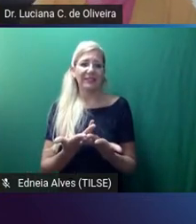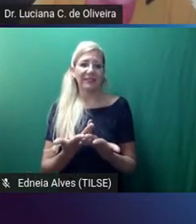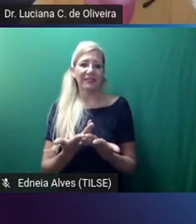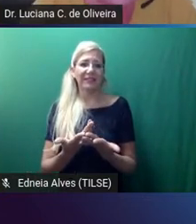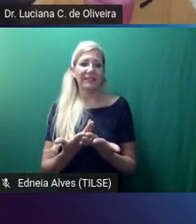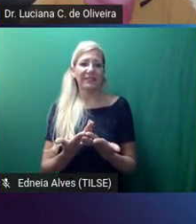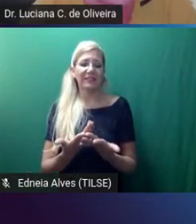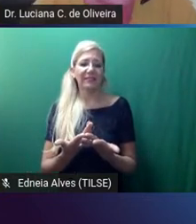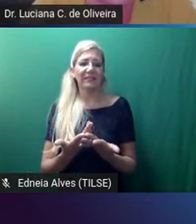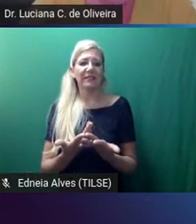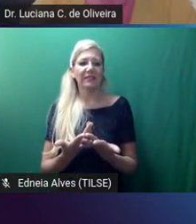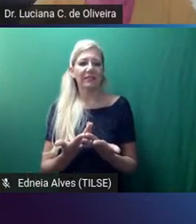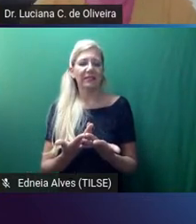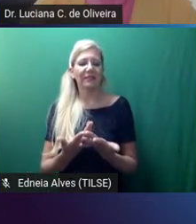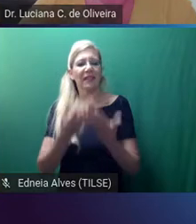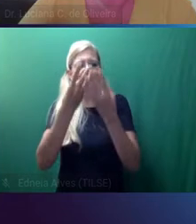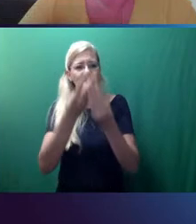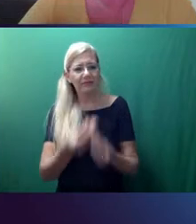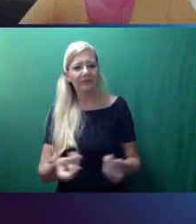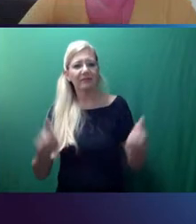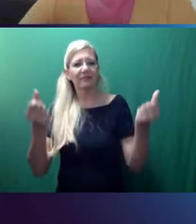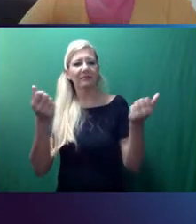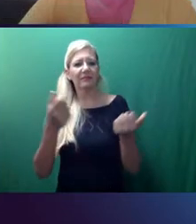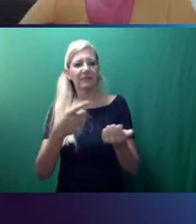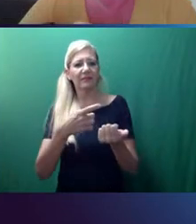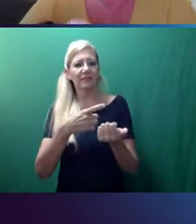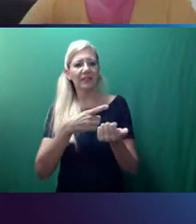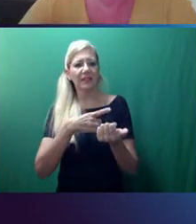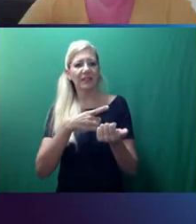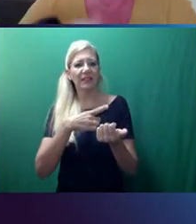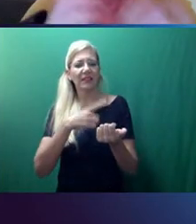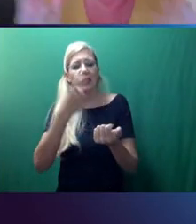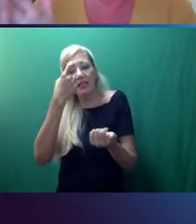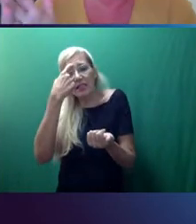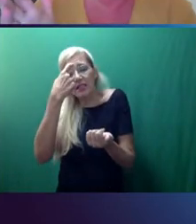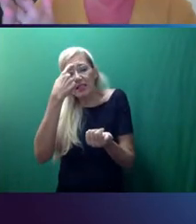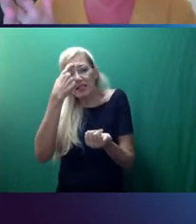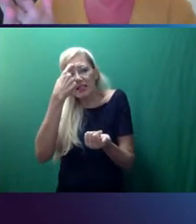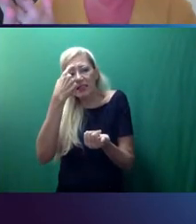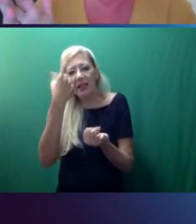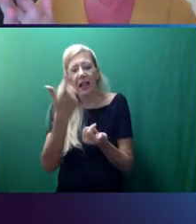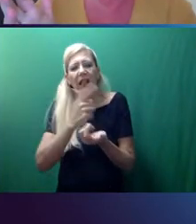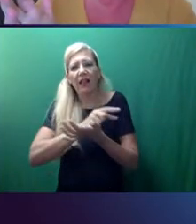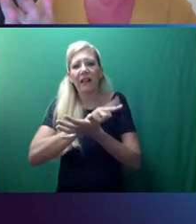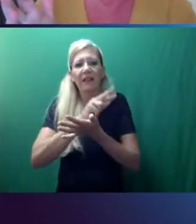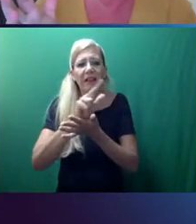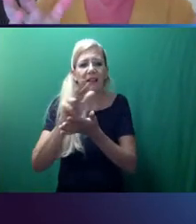doing a disservice, I think, to folks, because there are a lot of